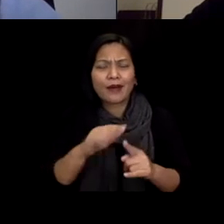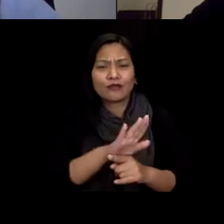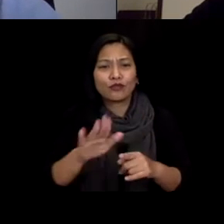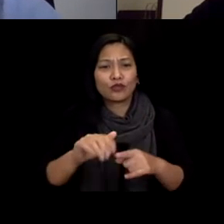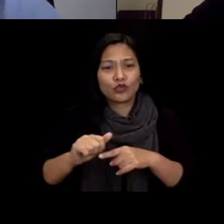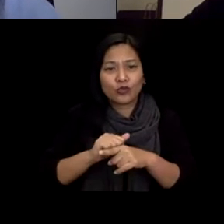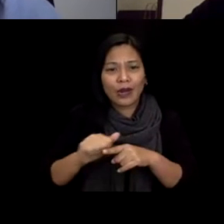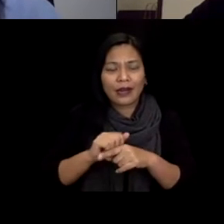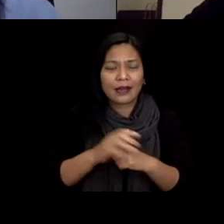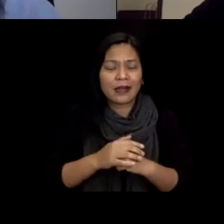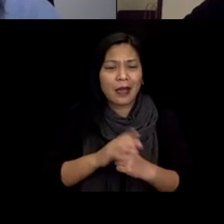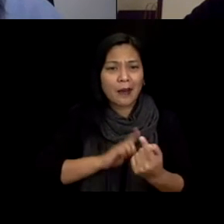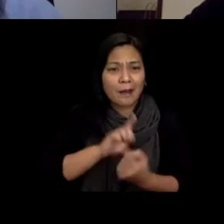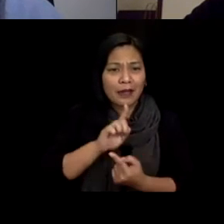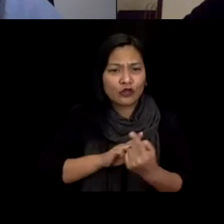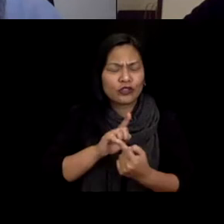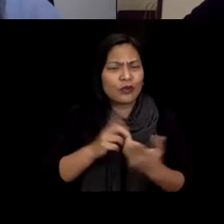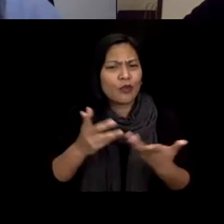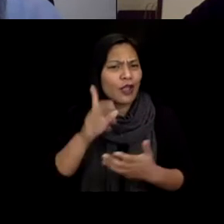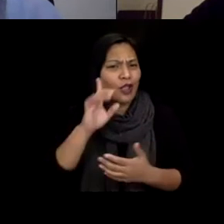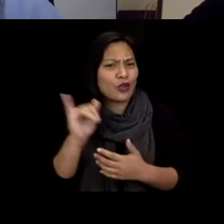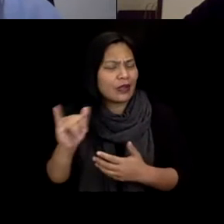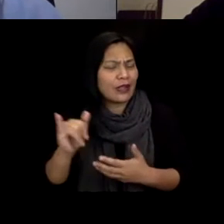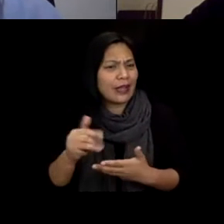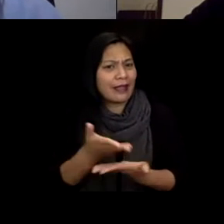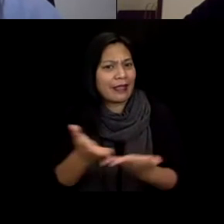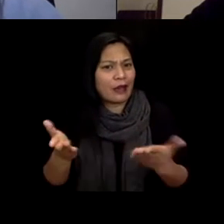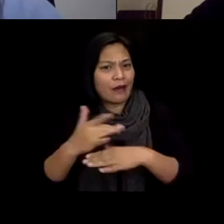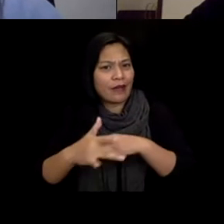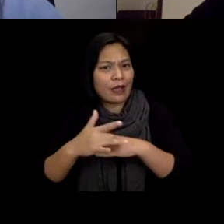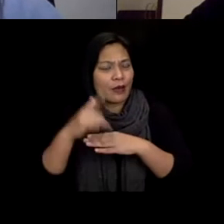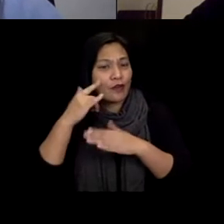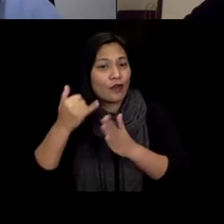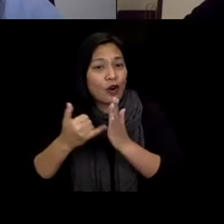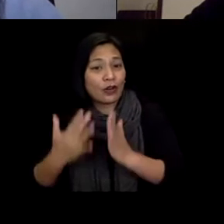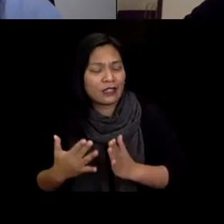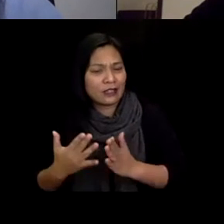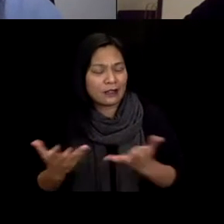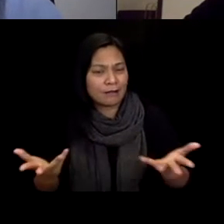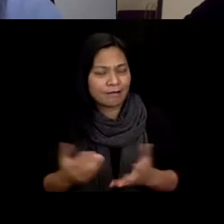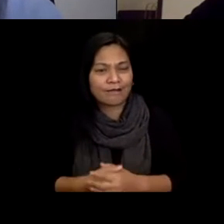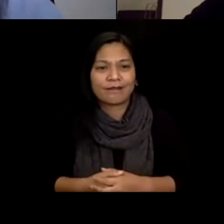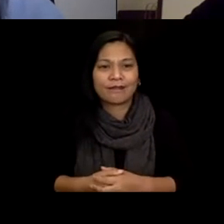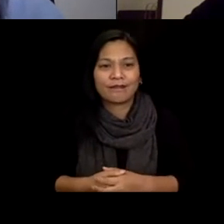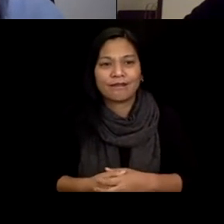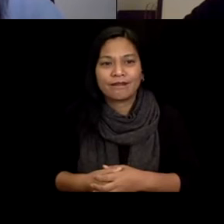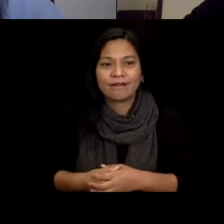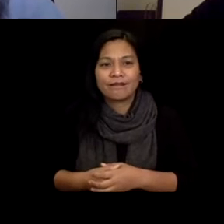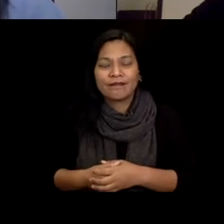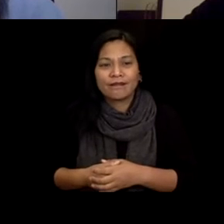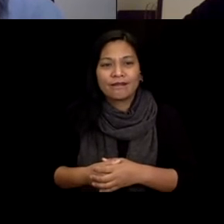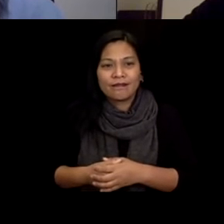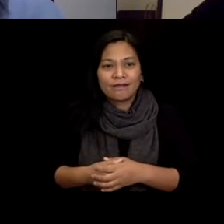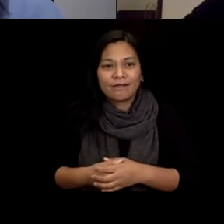and guidance offered to artists. Thank you for this question. I think that, yeah, there's definitely a